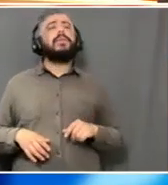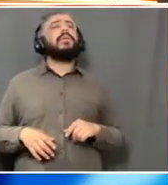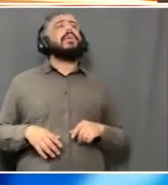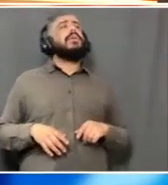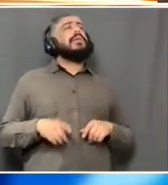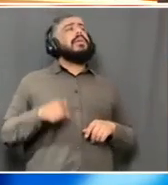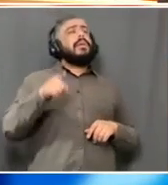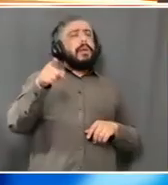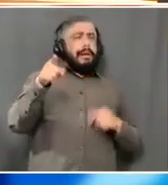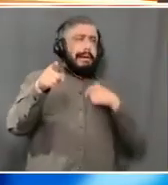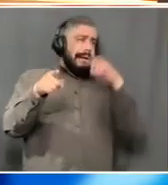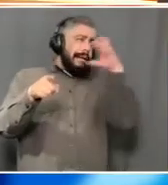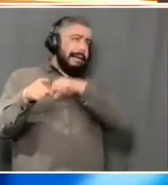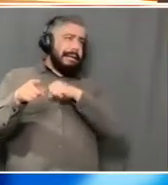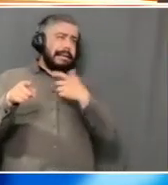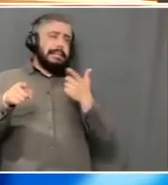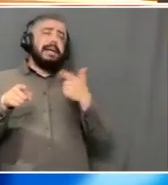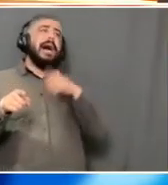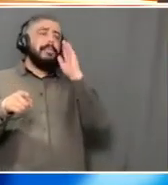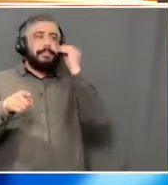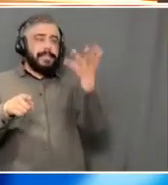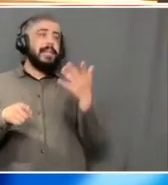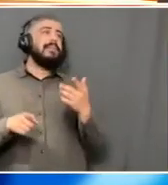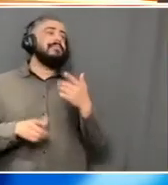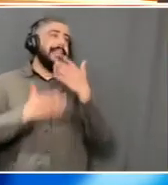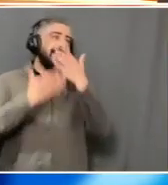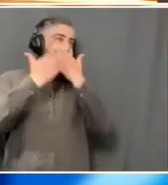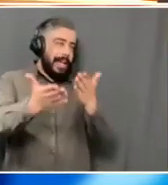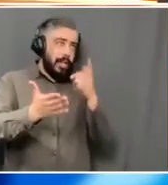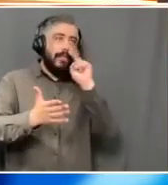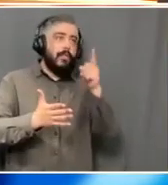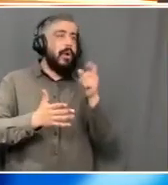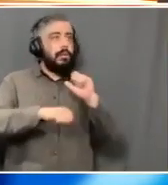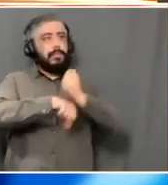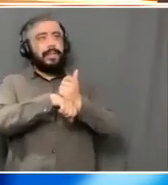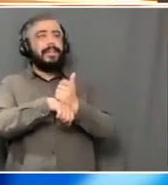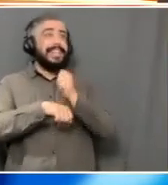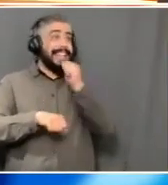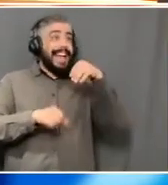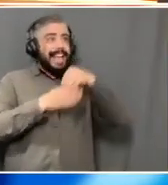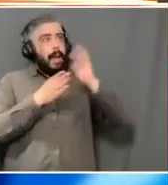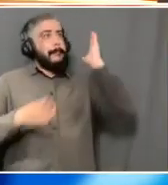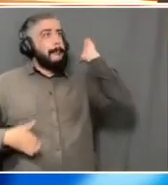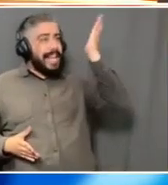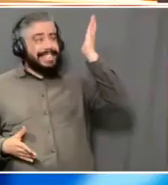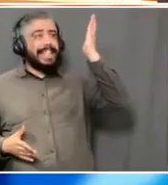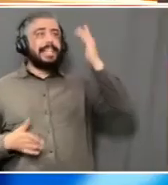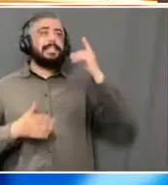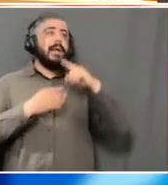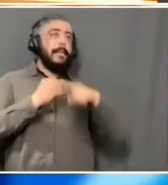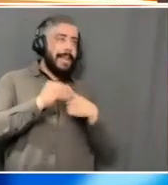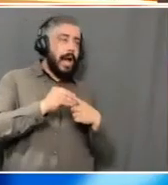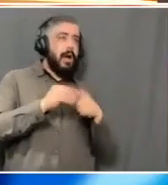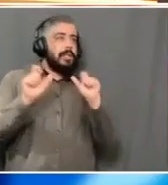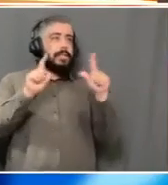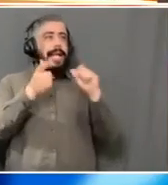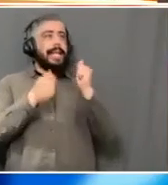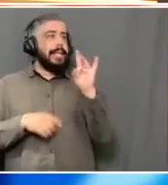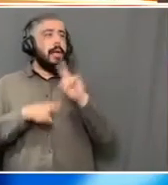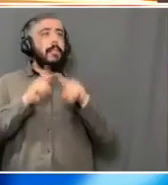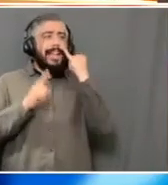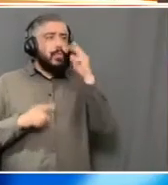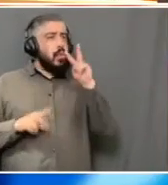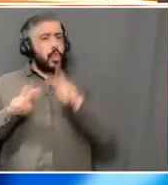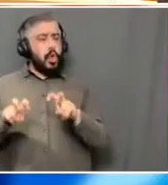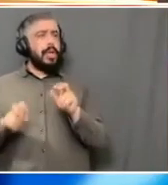And I guess, I'll pause. I will say thank you for putting, at least it wasn't in the presentation on slide 18, but if you look at the